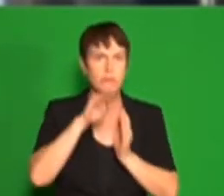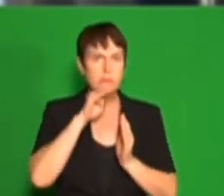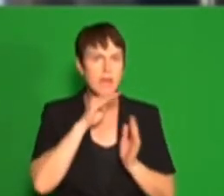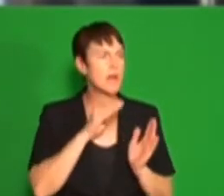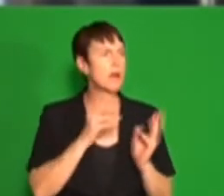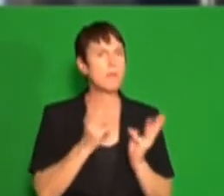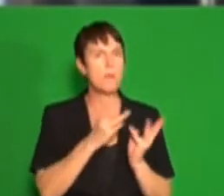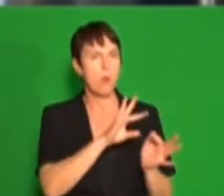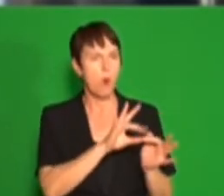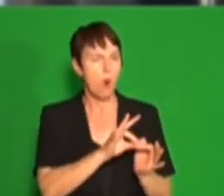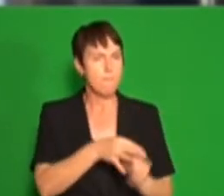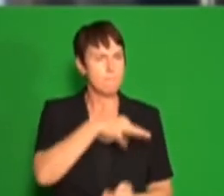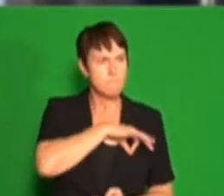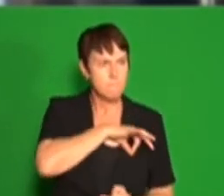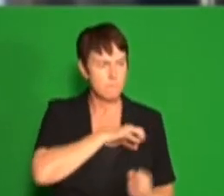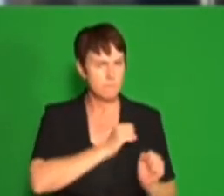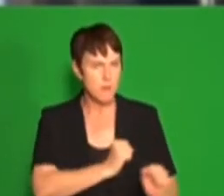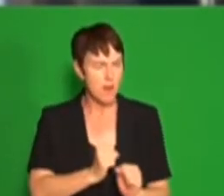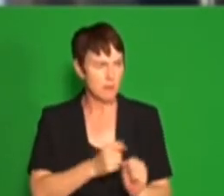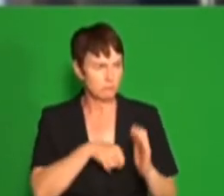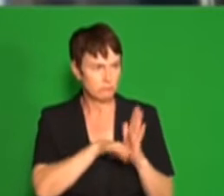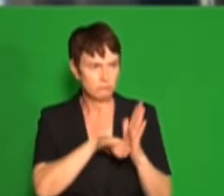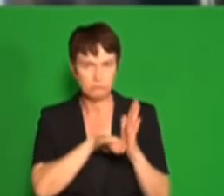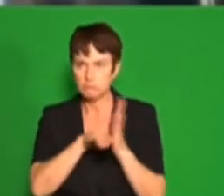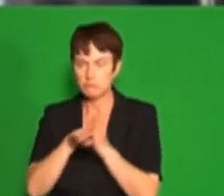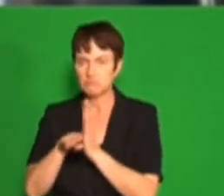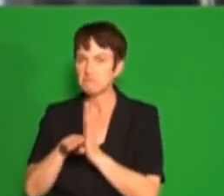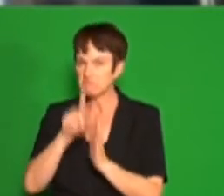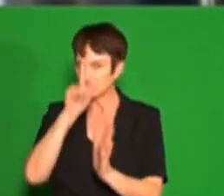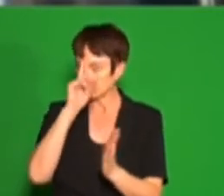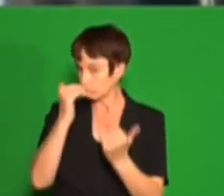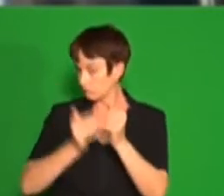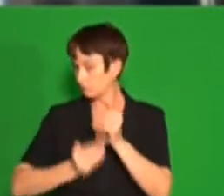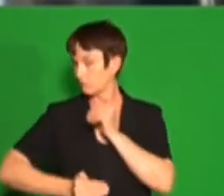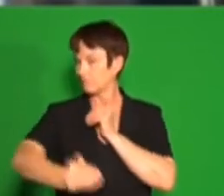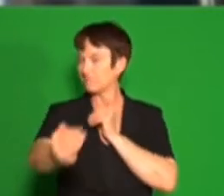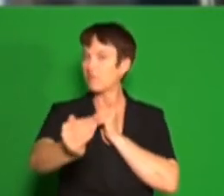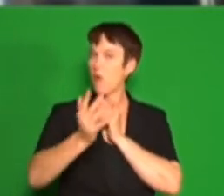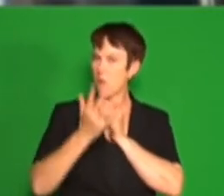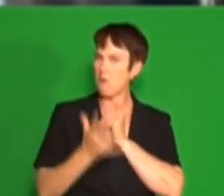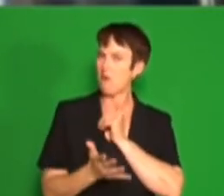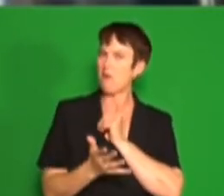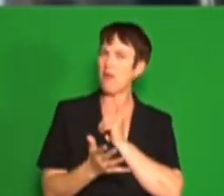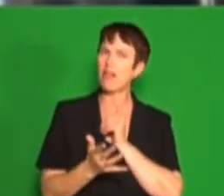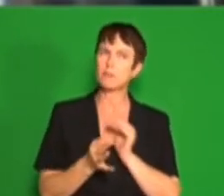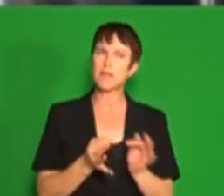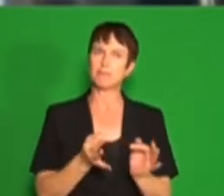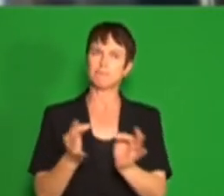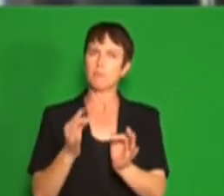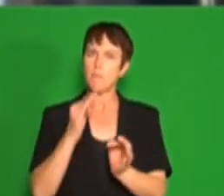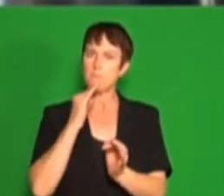the economic implications of 2019, and continues to be accommodative.